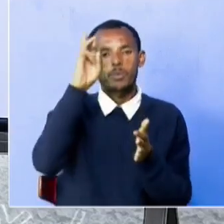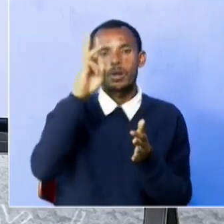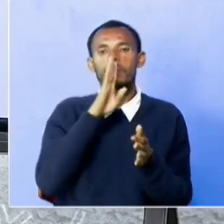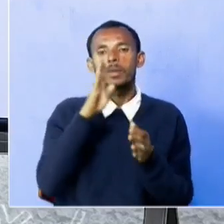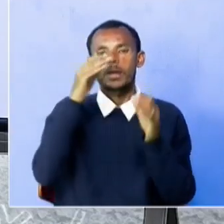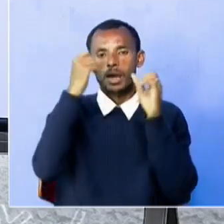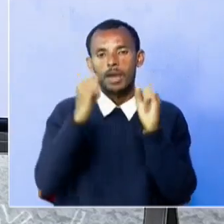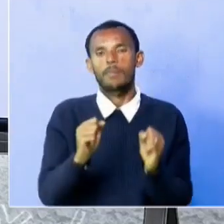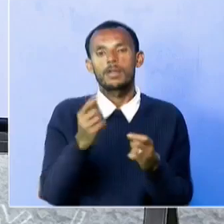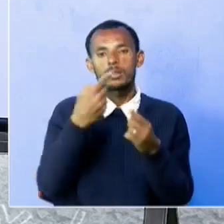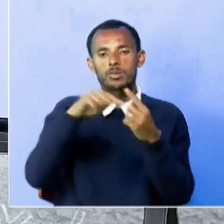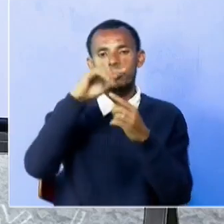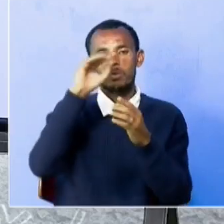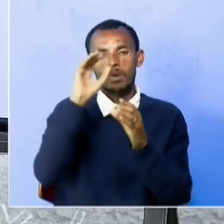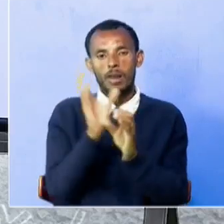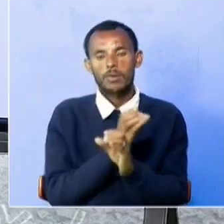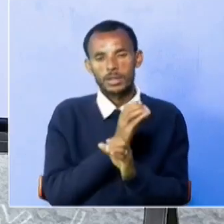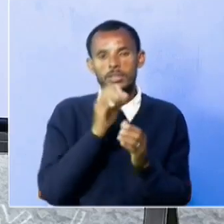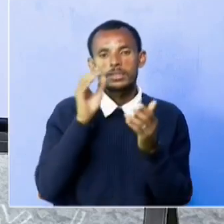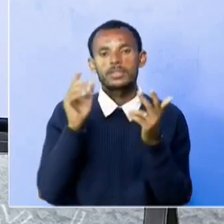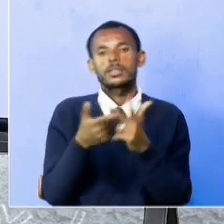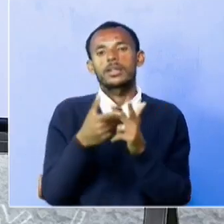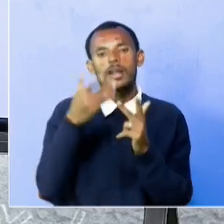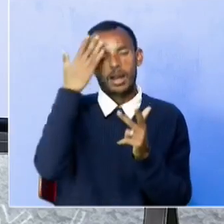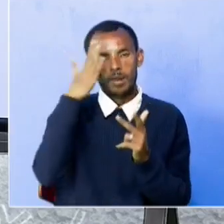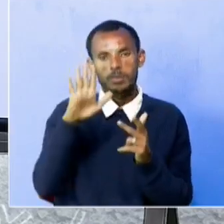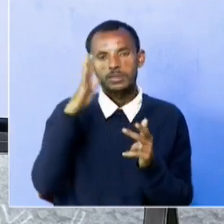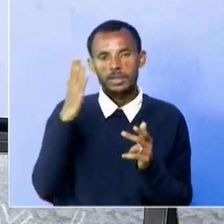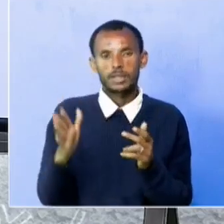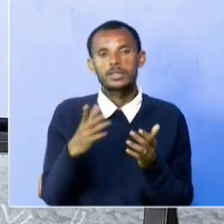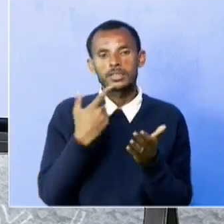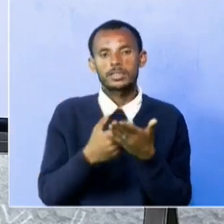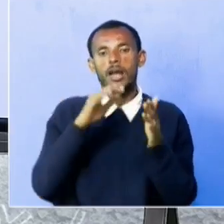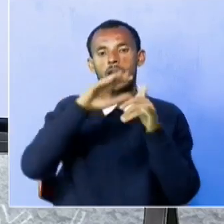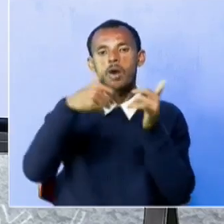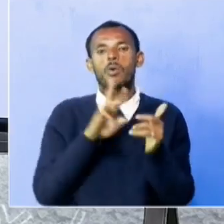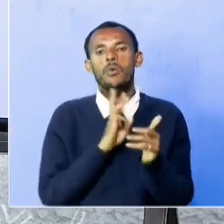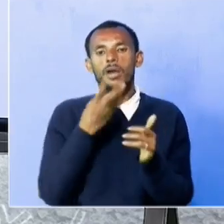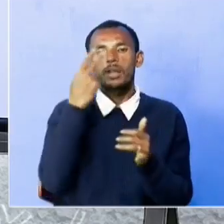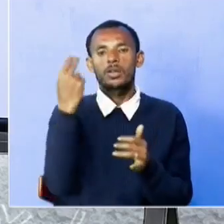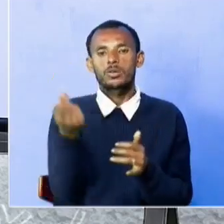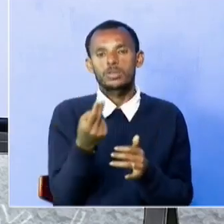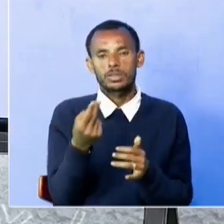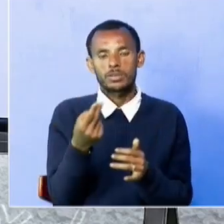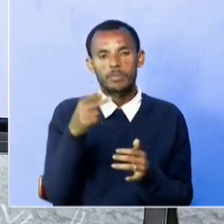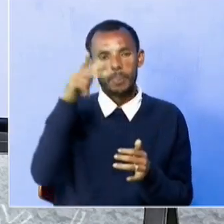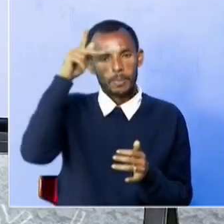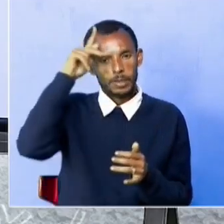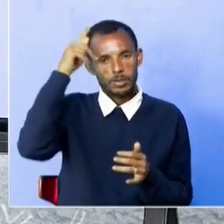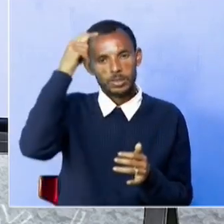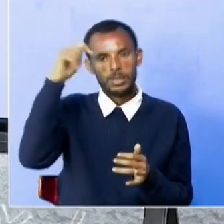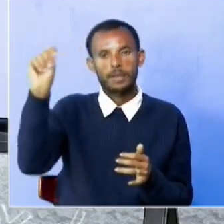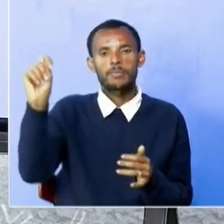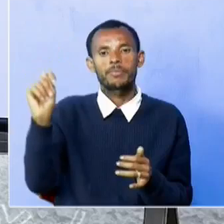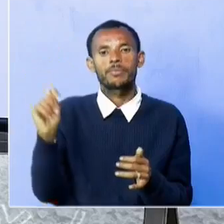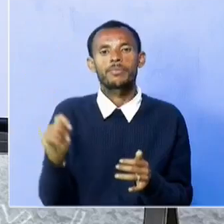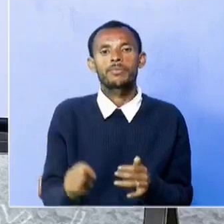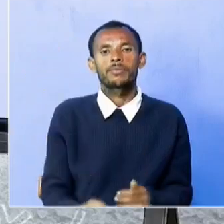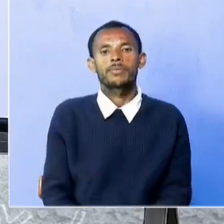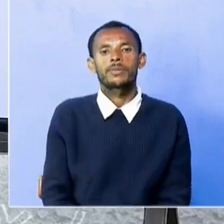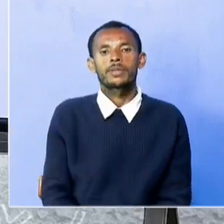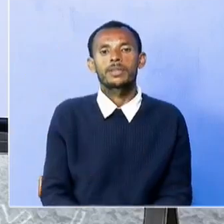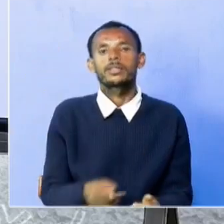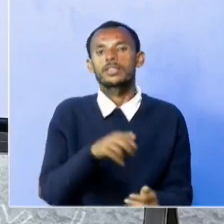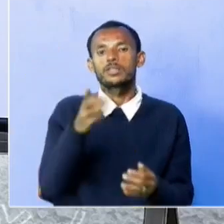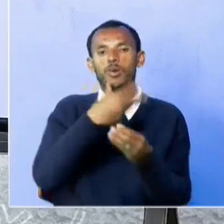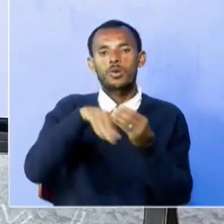to calculate the third unknown side. Okay, this is how we can apply Pythagoras theorem. There